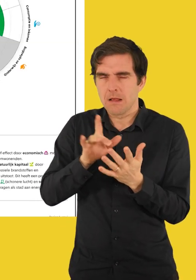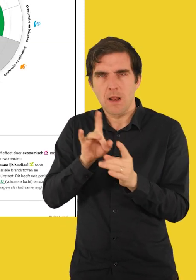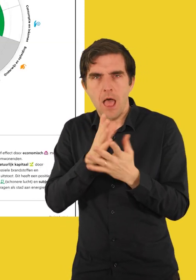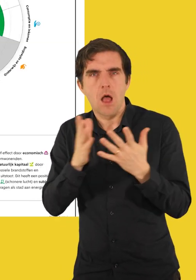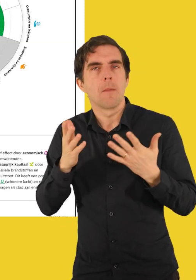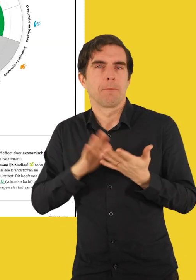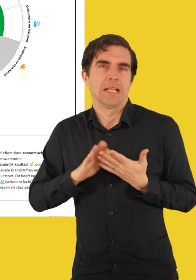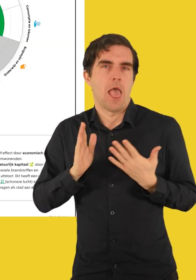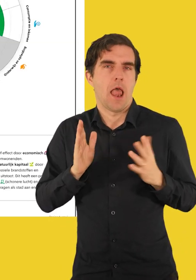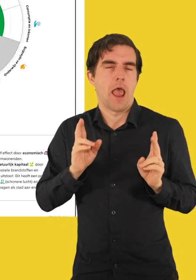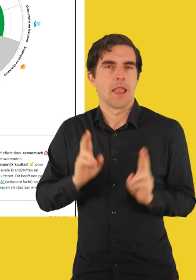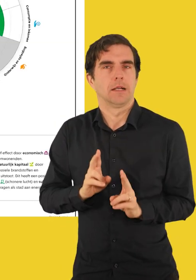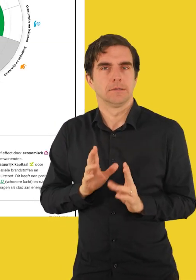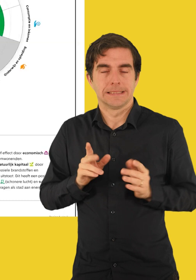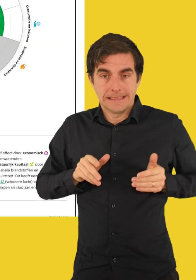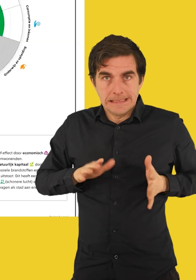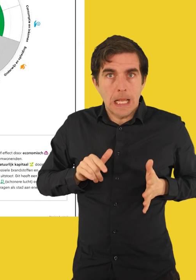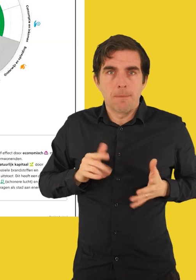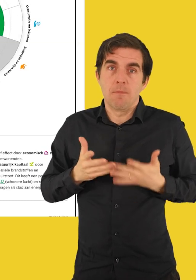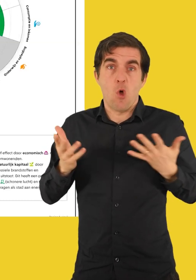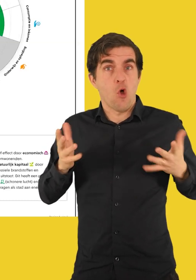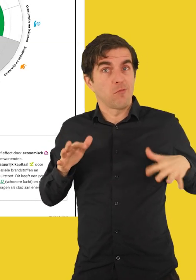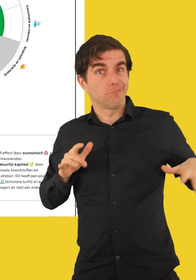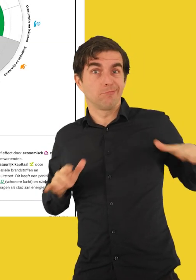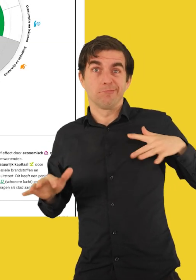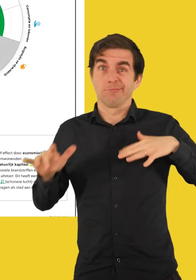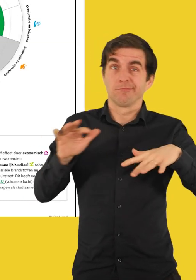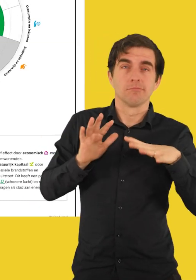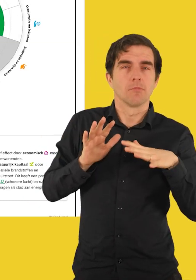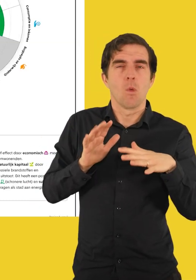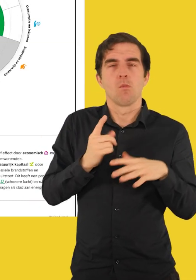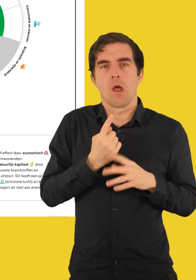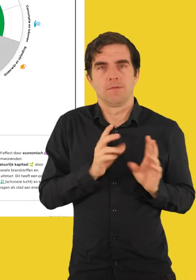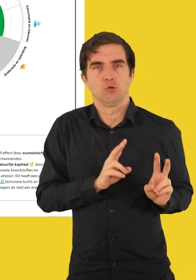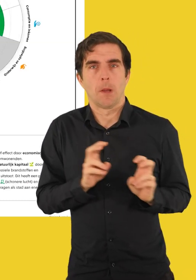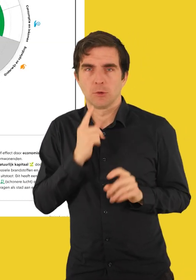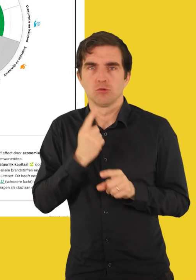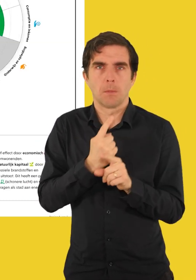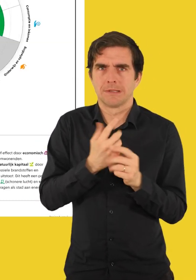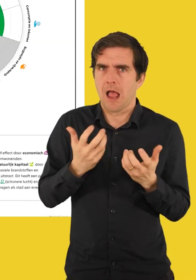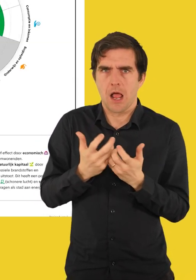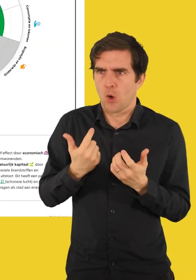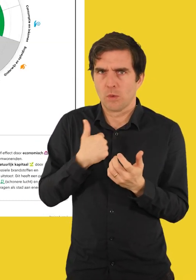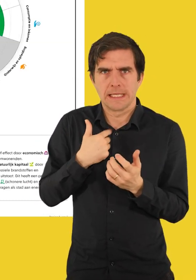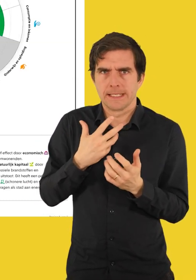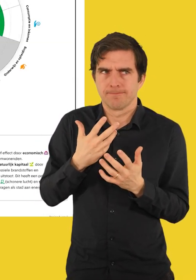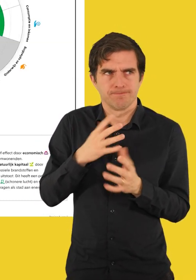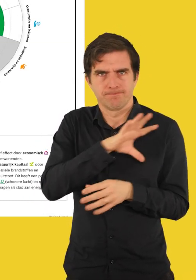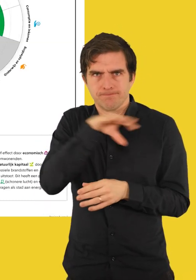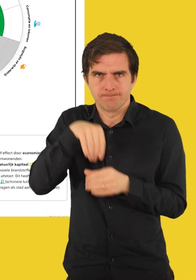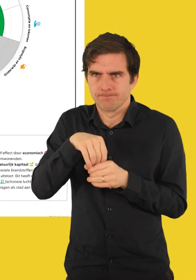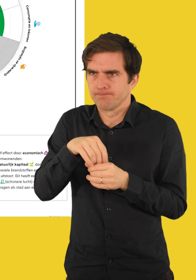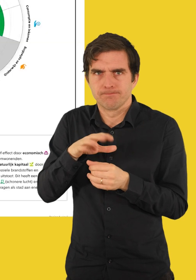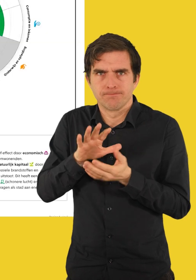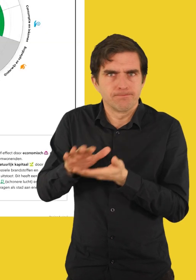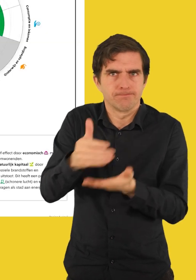But I will say it's less systemic than the donut. It still looks at things like one of the topics is consumption,